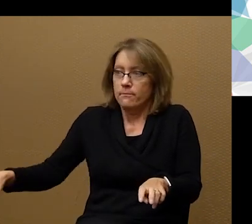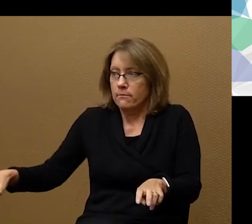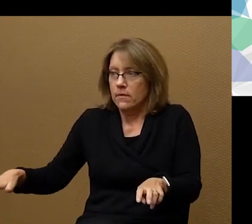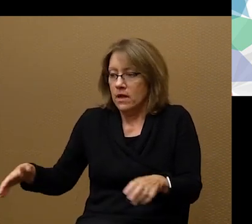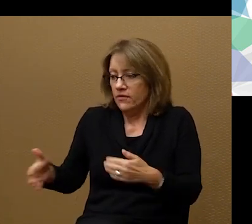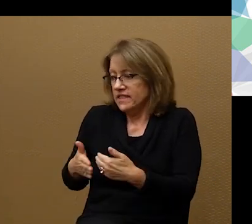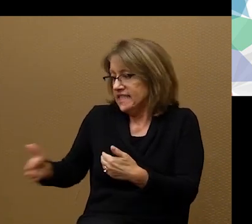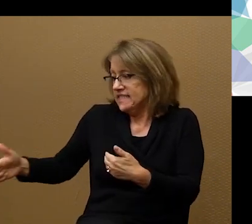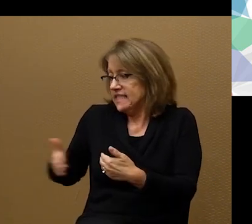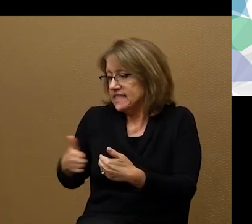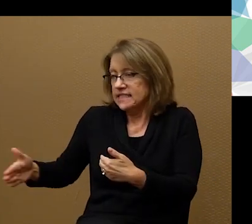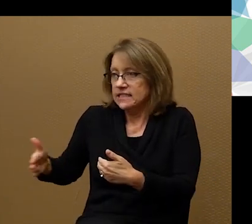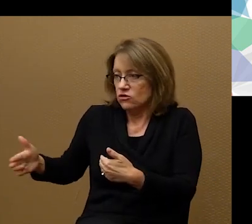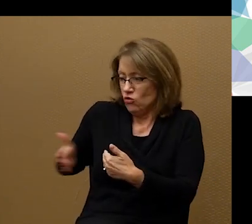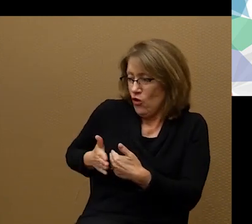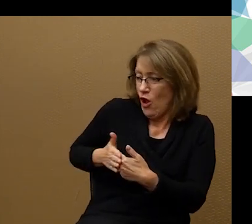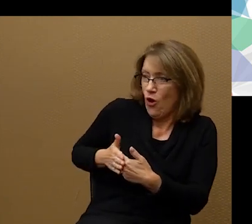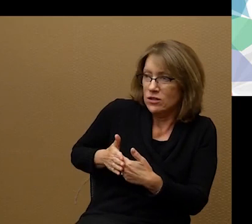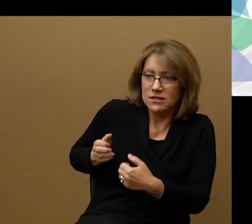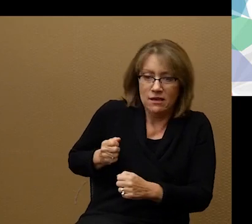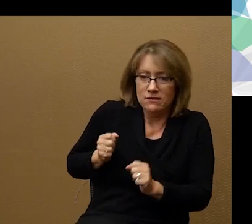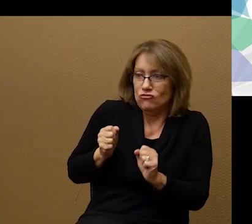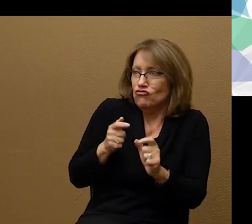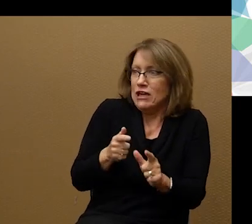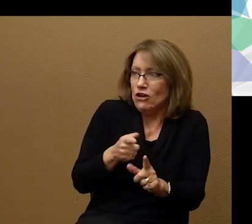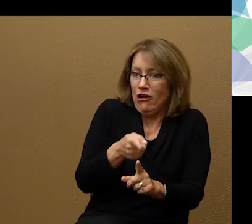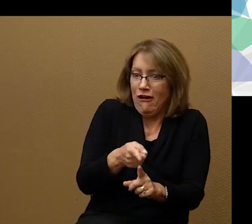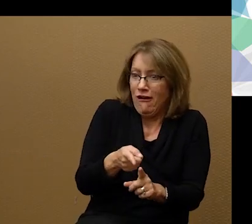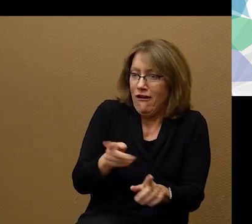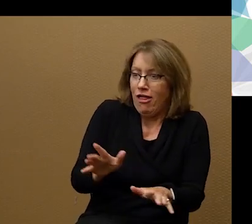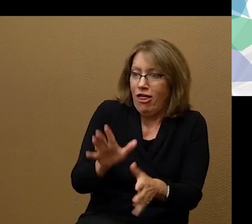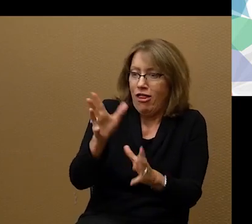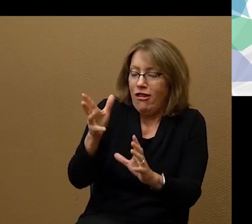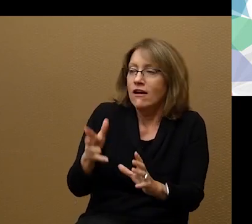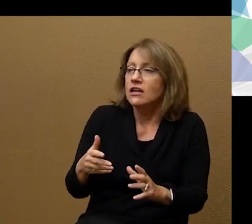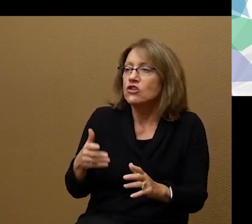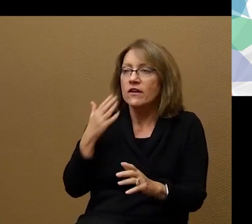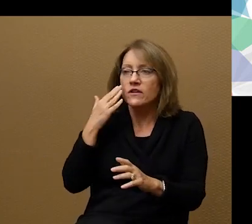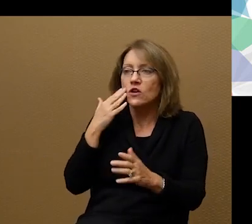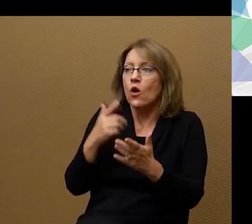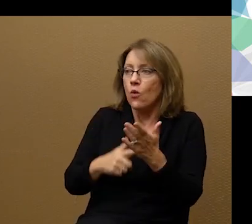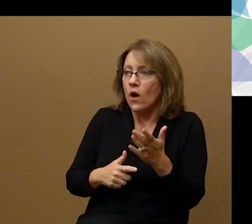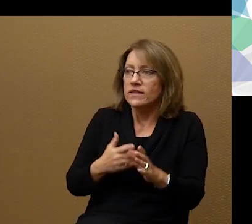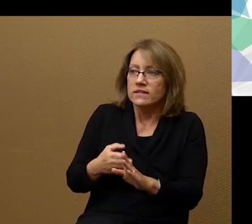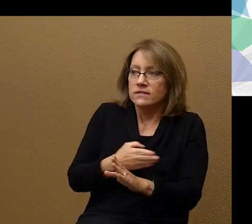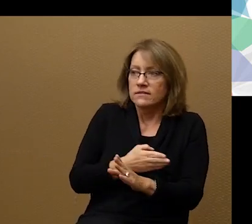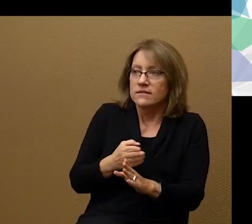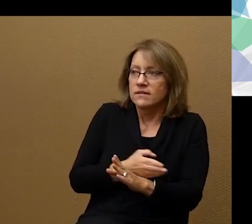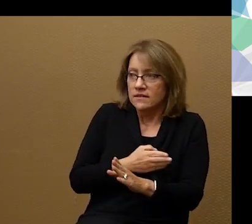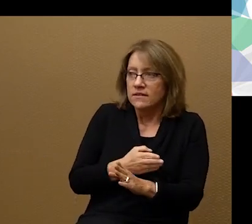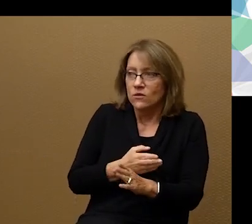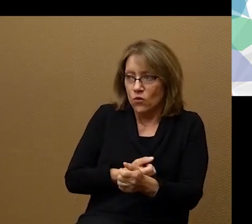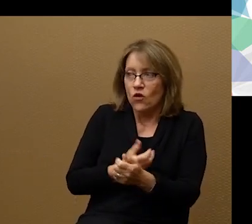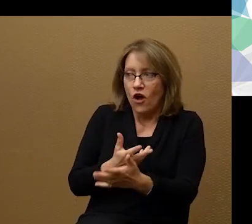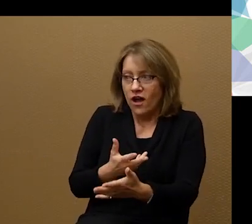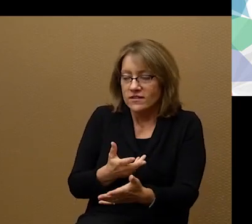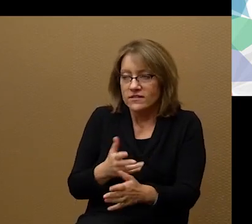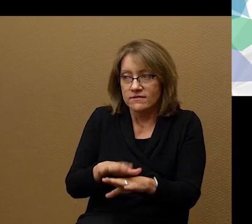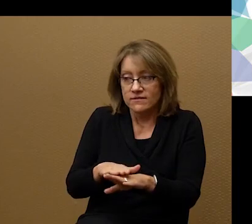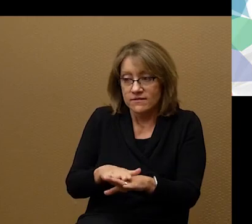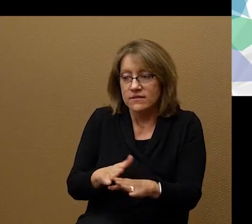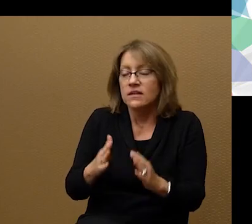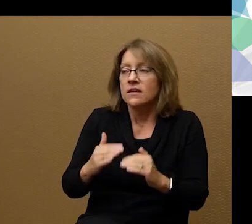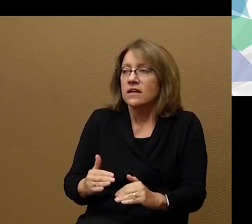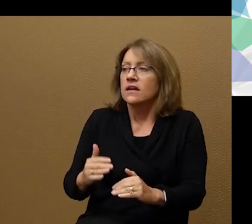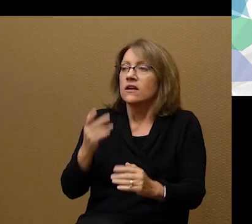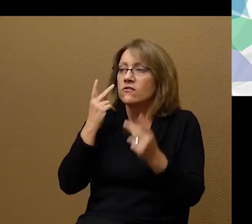are simple strategies that you just have to know what the antecedent is, and then you implement those. And then visual timers, sometimes a kid